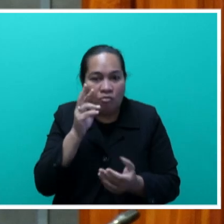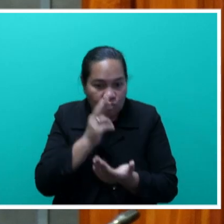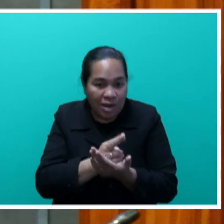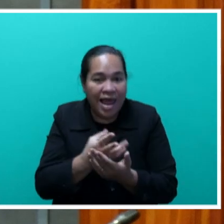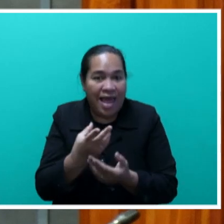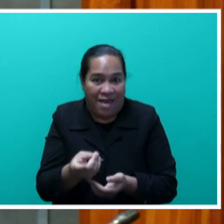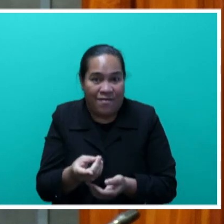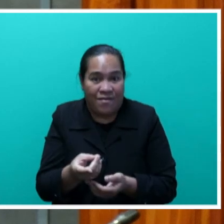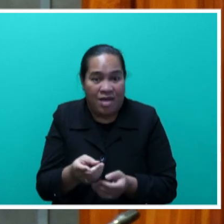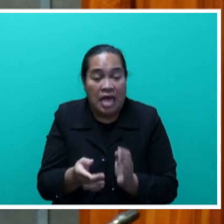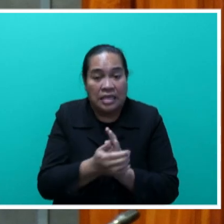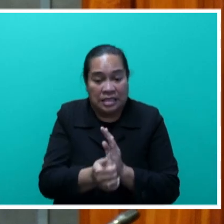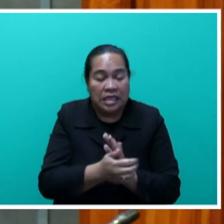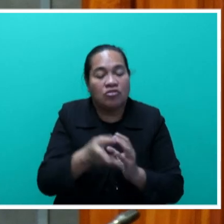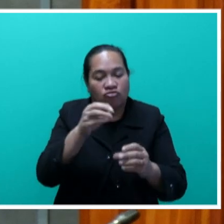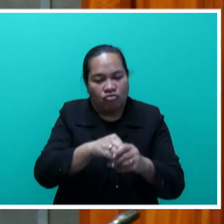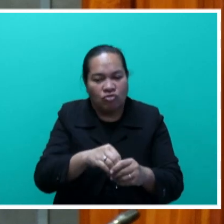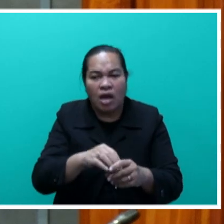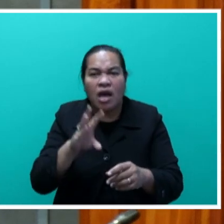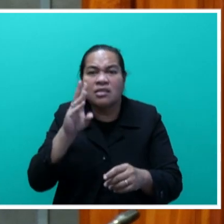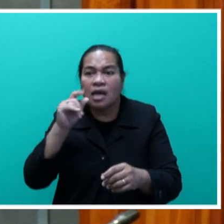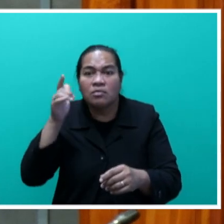in the relevant line ministry.